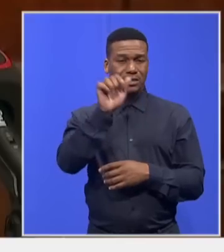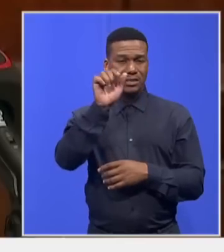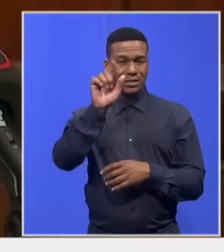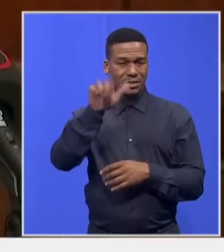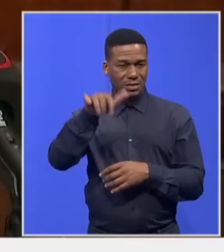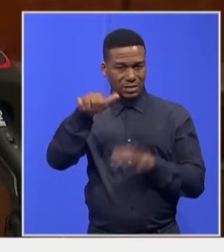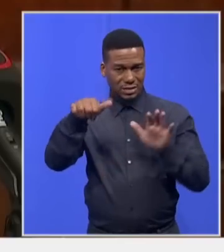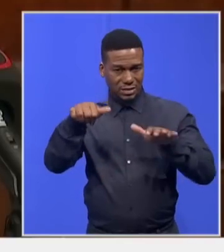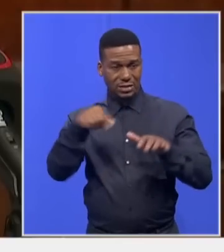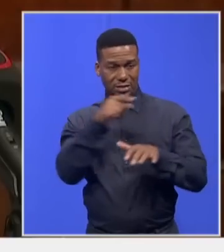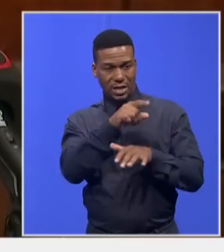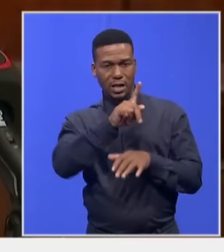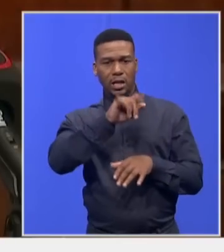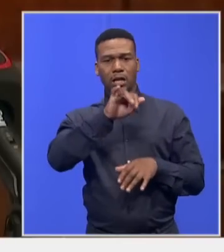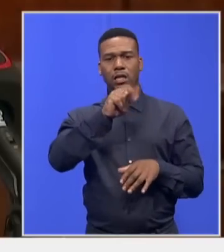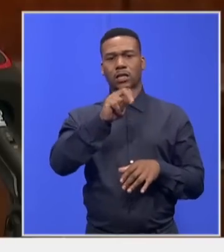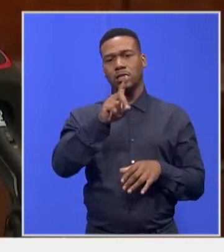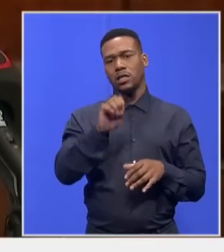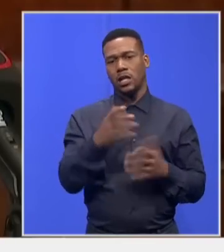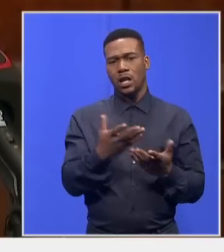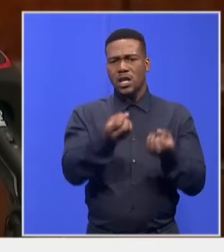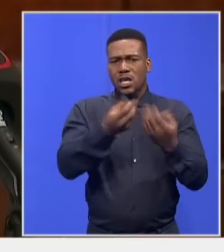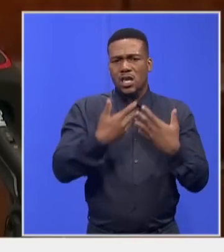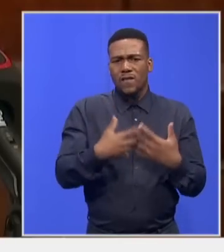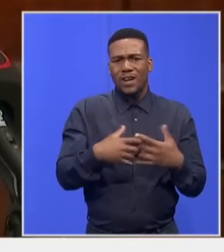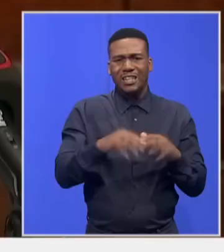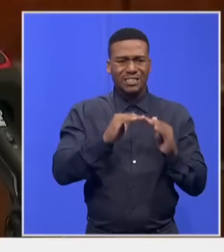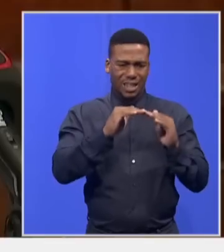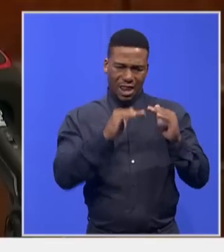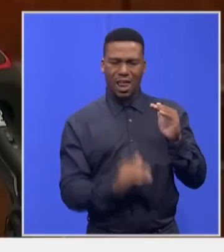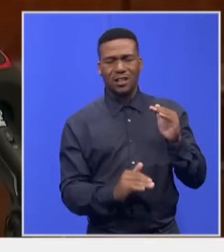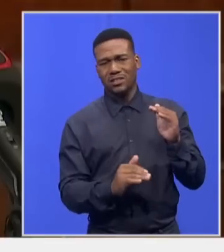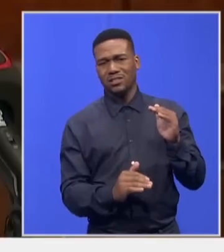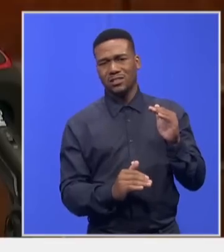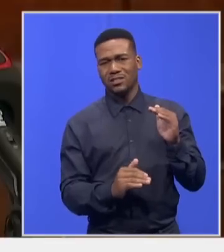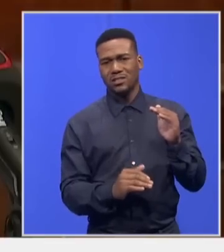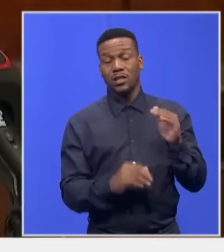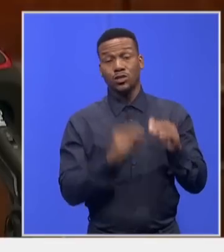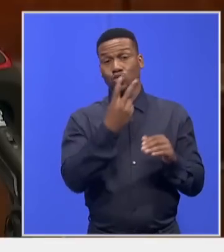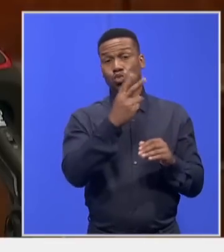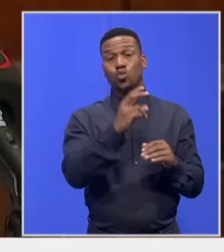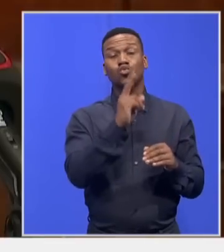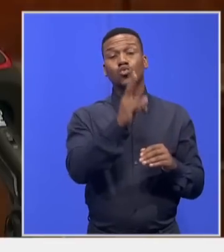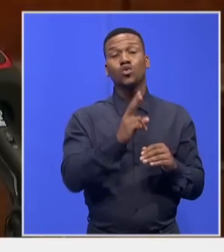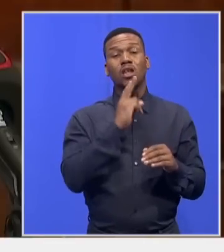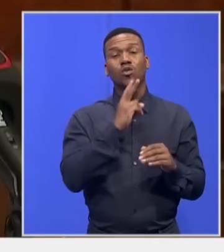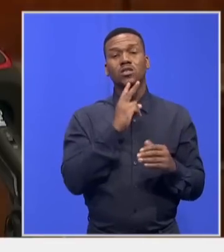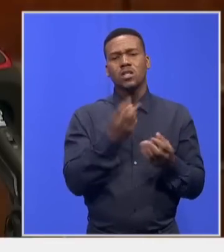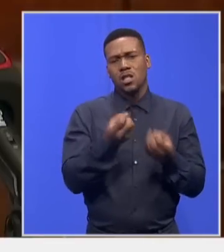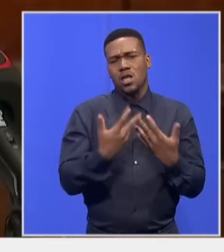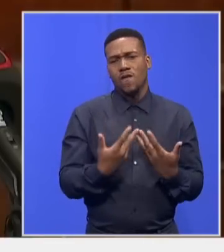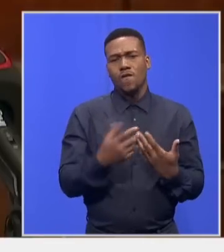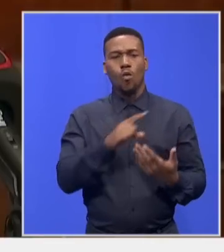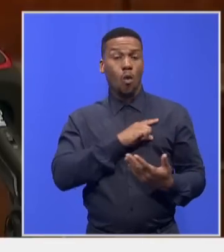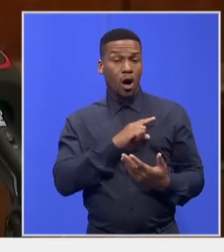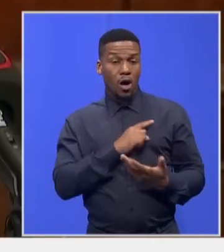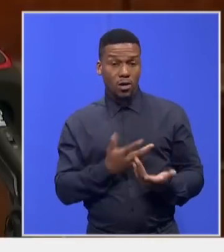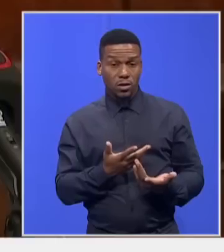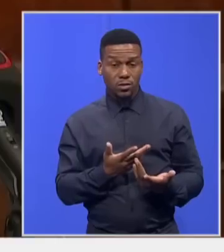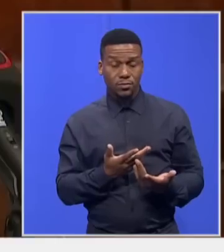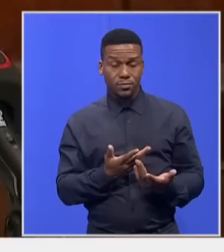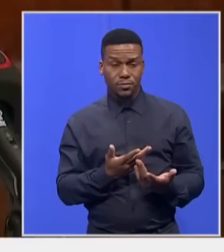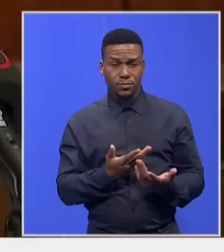Kendal, they are giving us less than 2,000 megawatts. And why is that the case? So the first one is